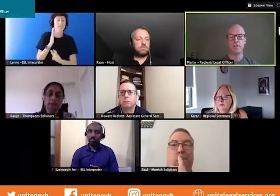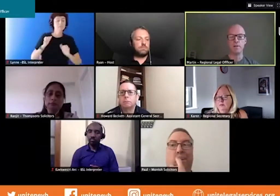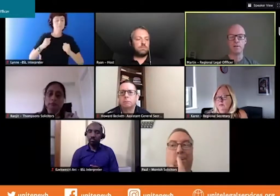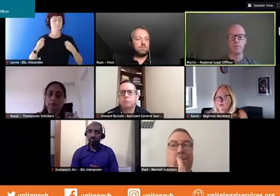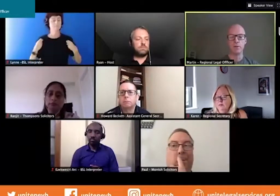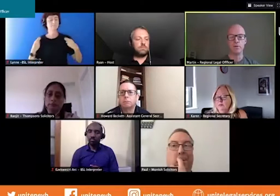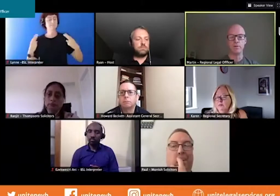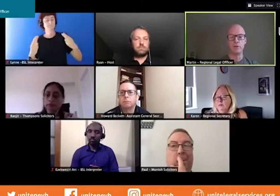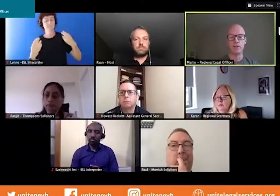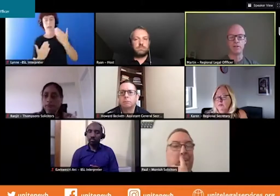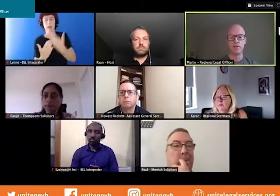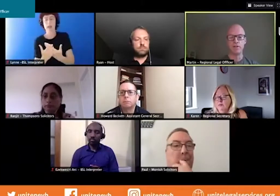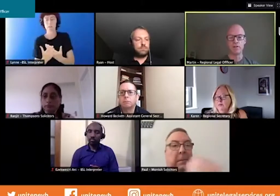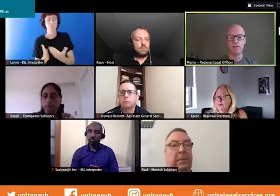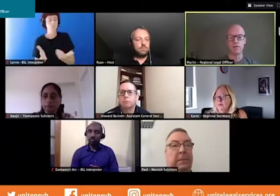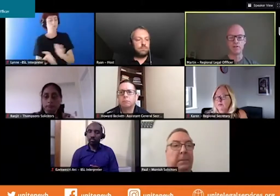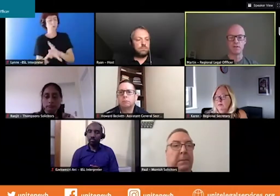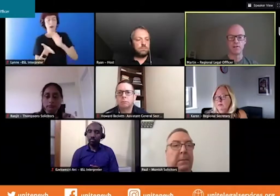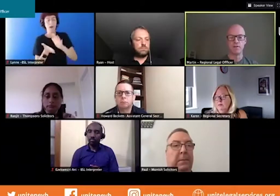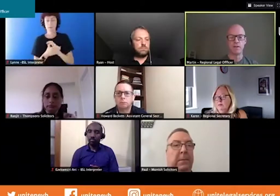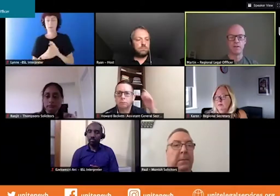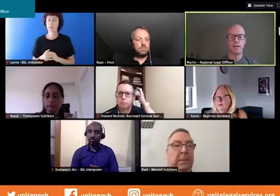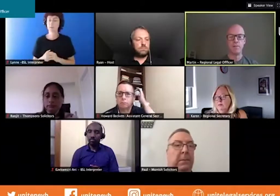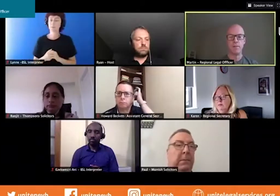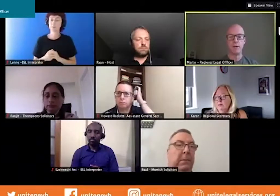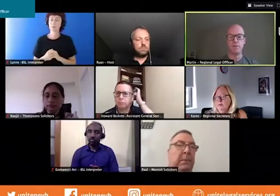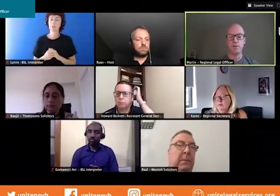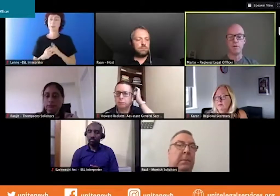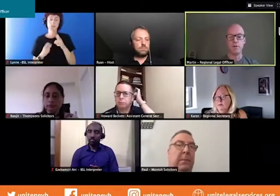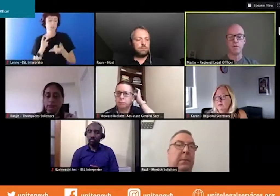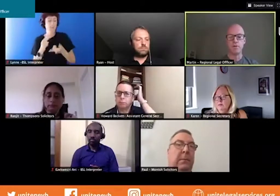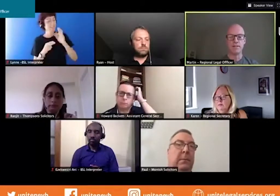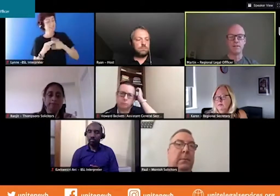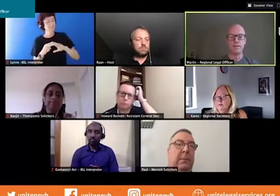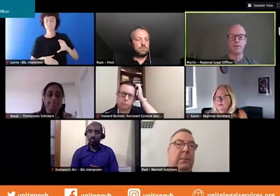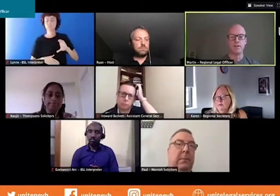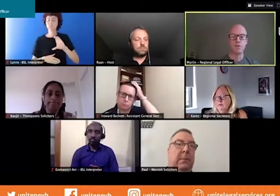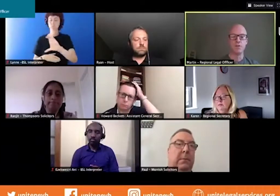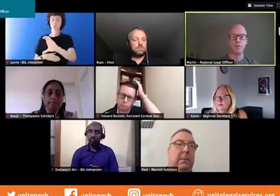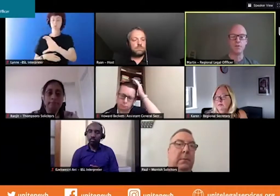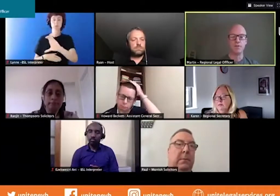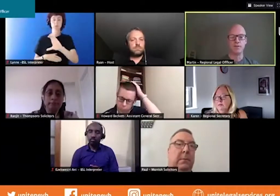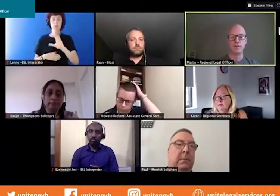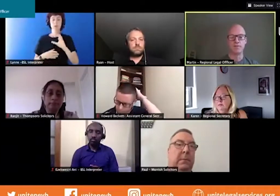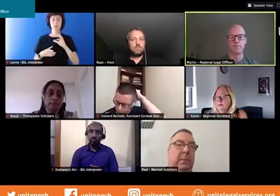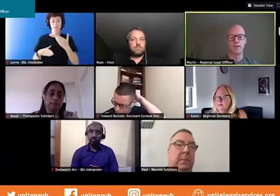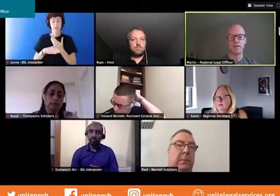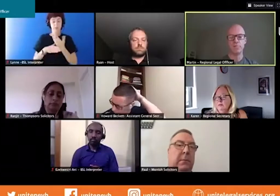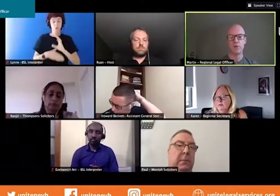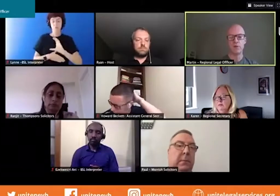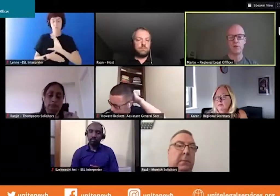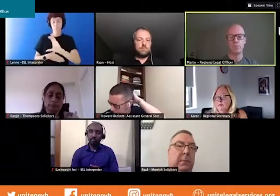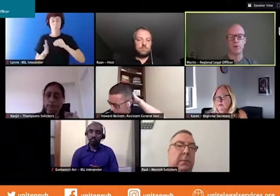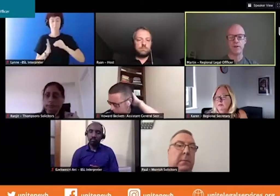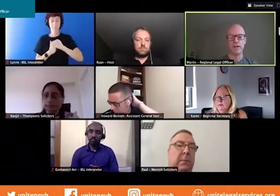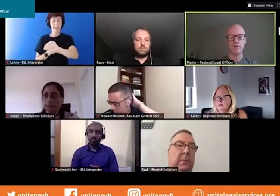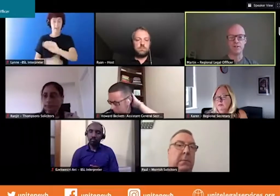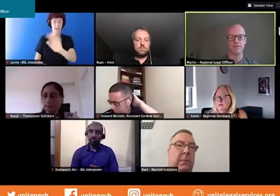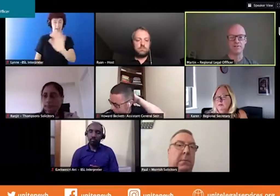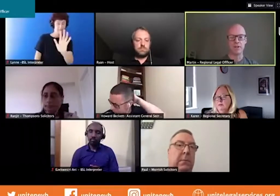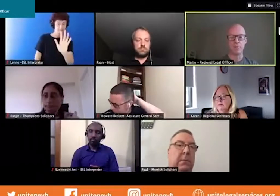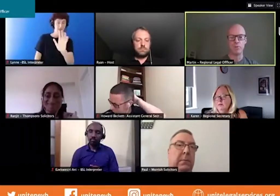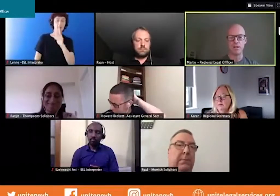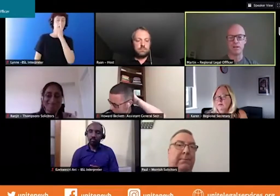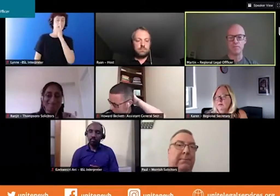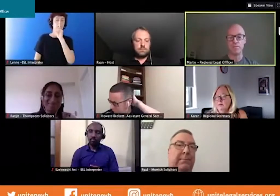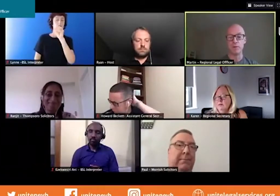them and give them a load of money to just kind of help them out the door, then they're not going to sue them and end up talking to Paul or Ranjit and